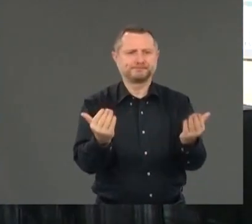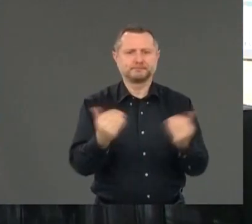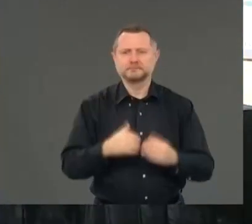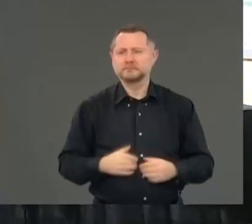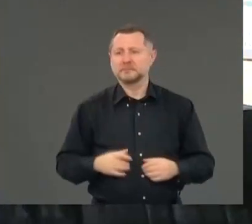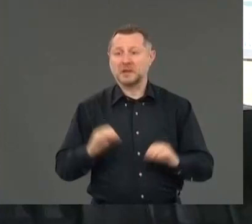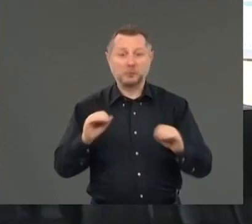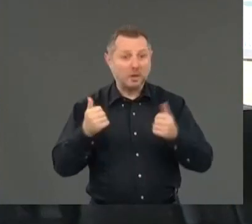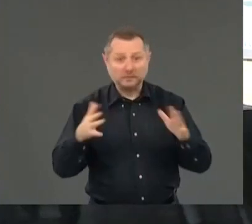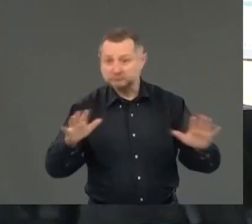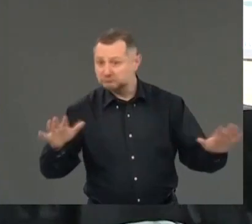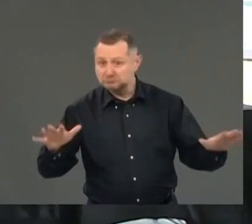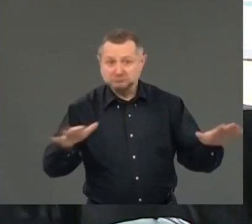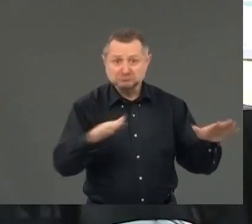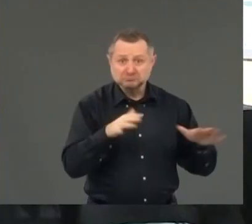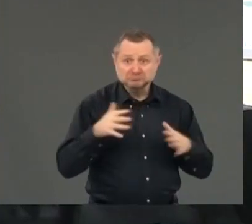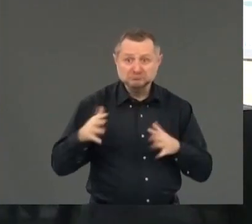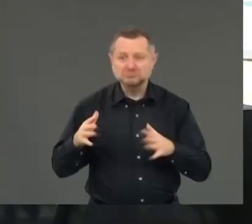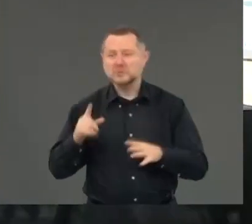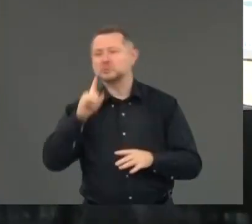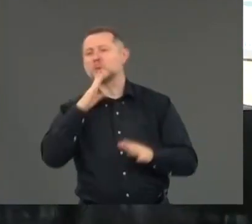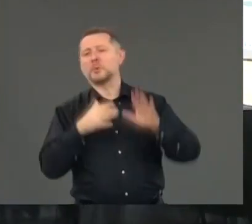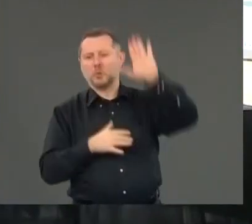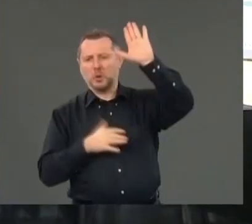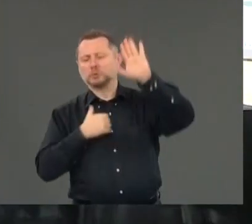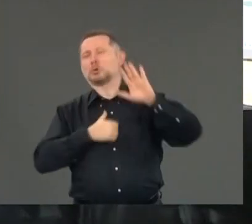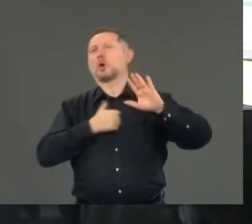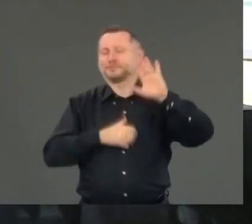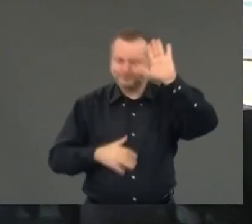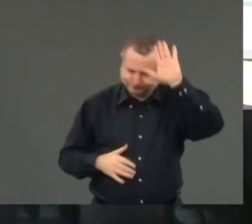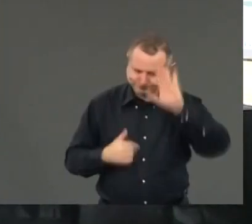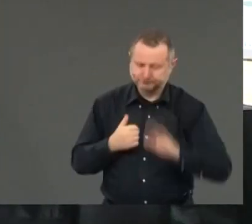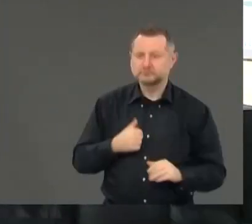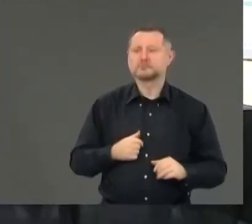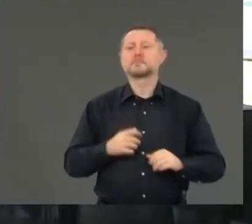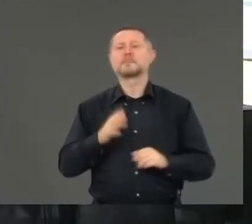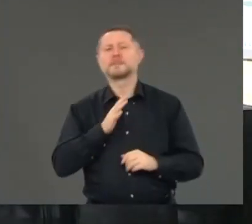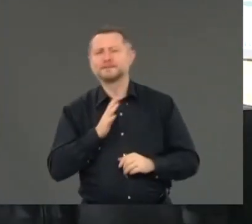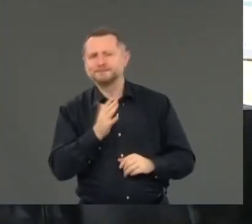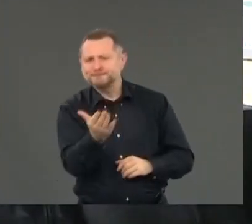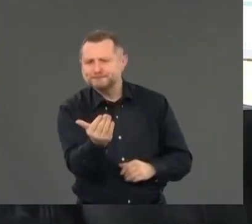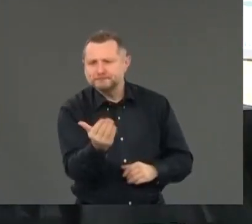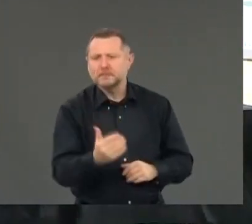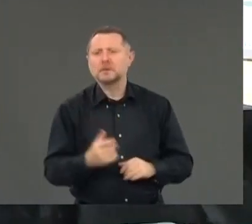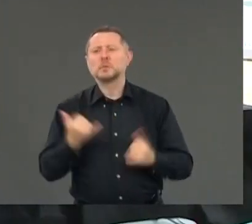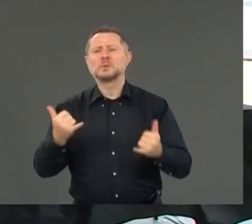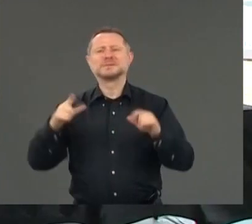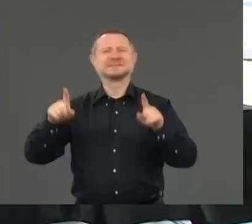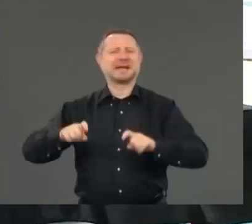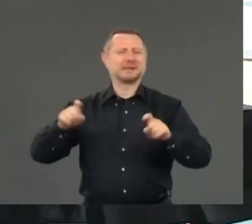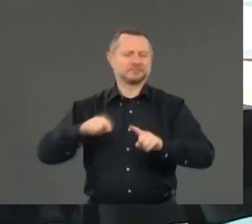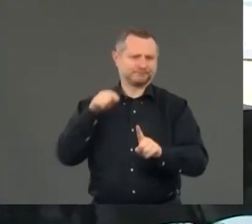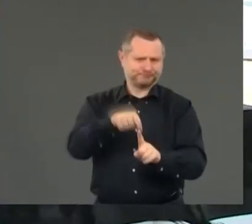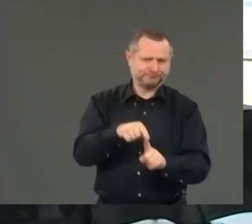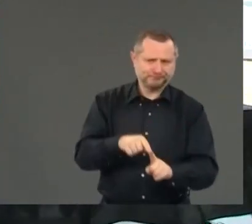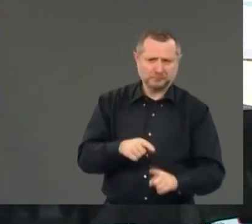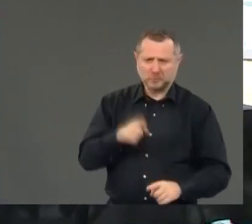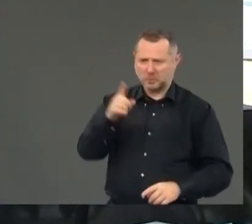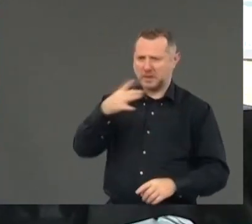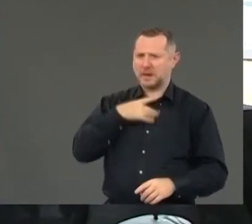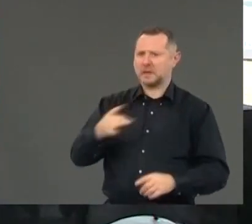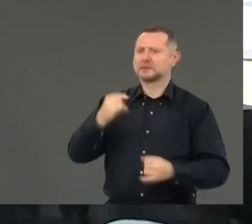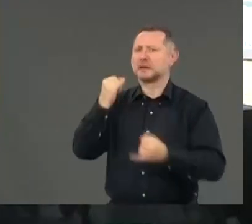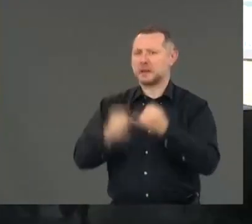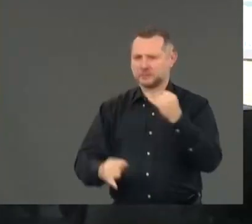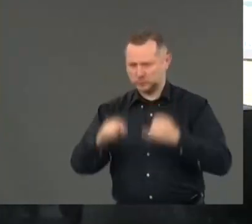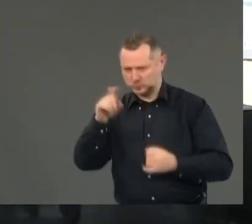more? Oh, I'm sorry. Question is about the COVID testing. You like getting the last question, I've noticed. I like getting the